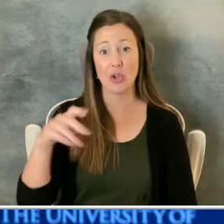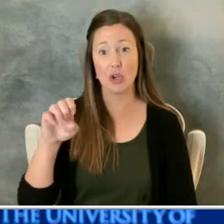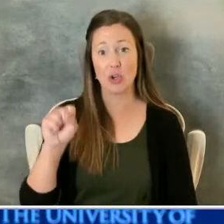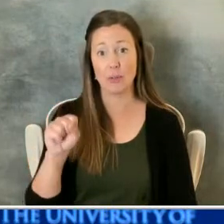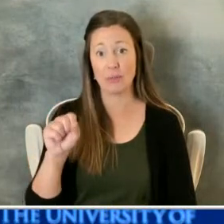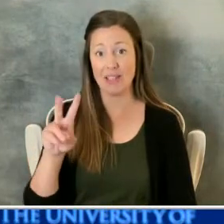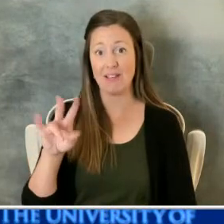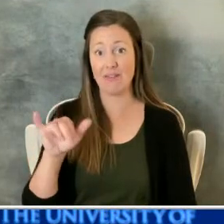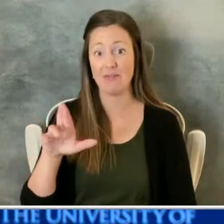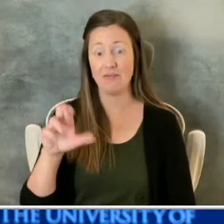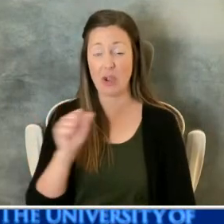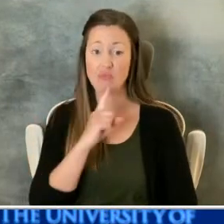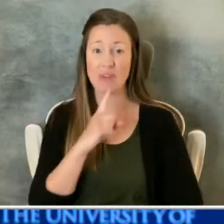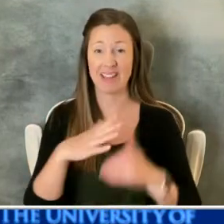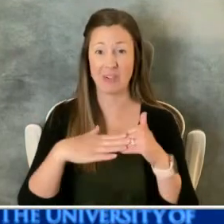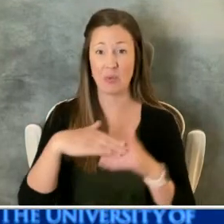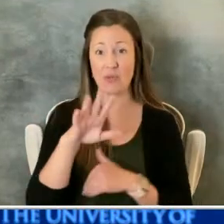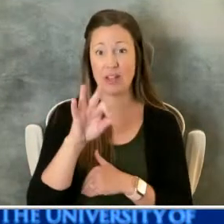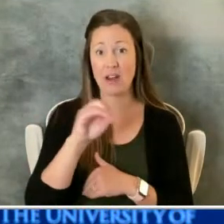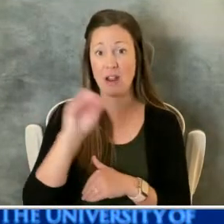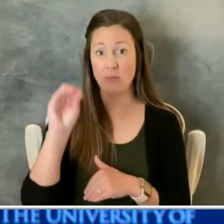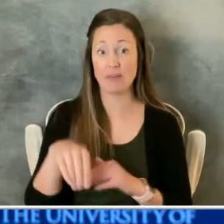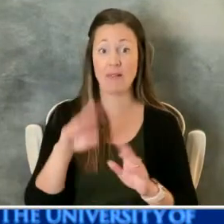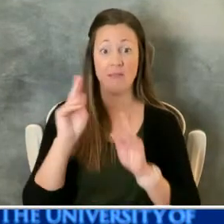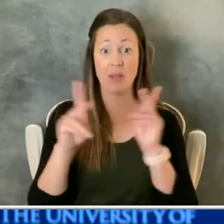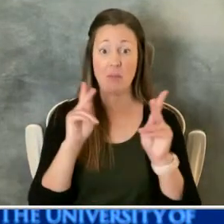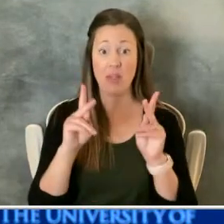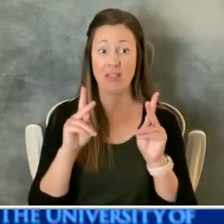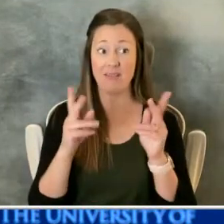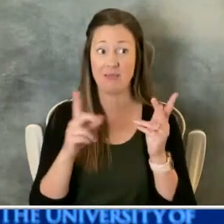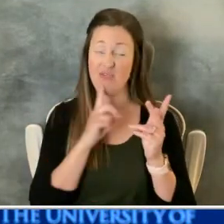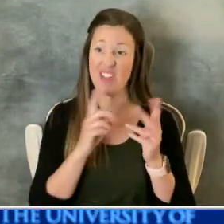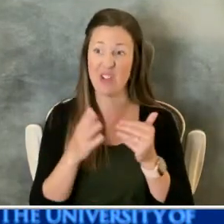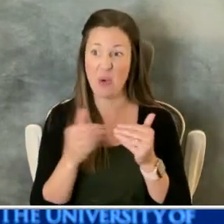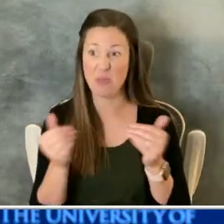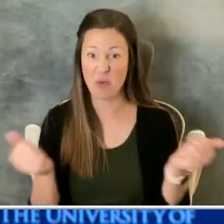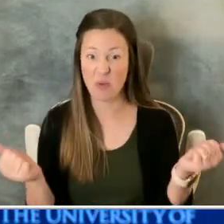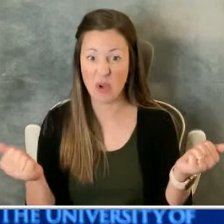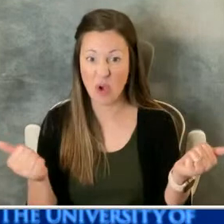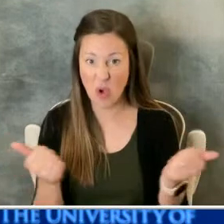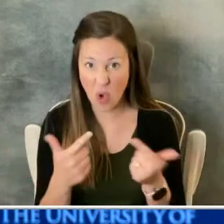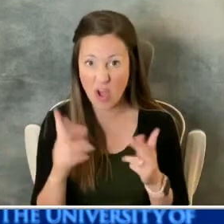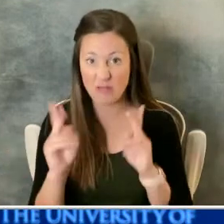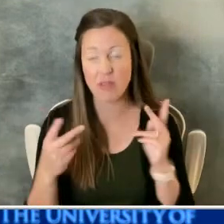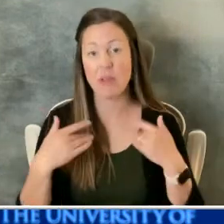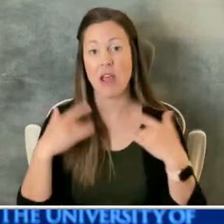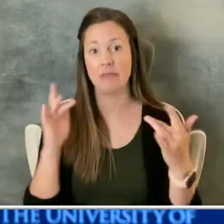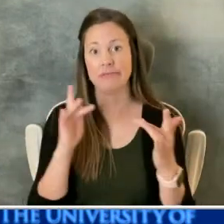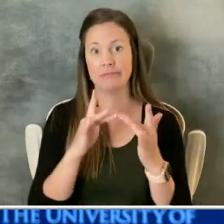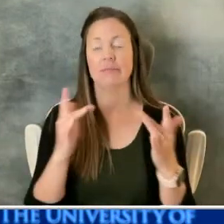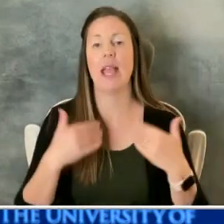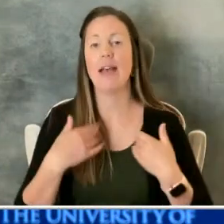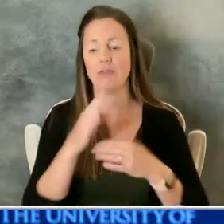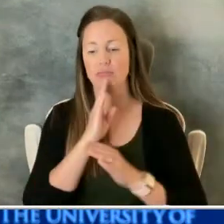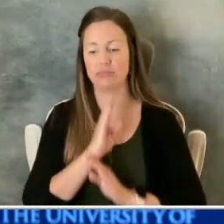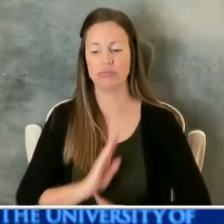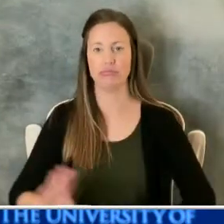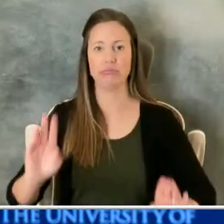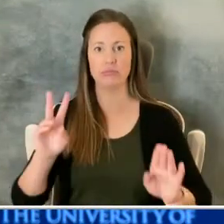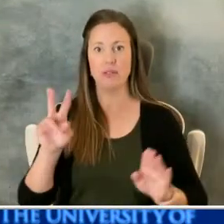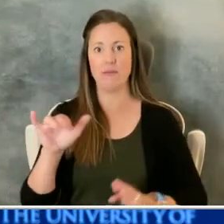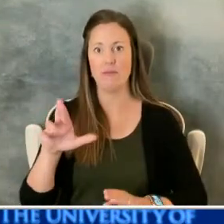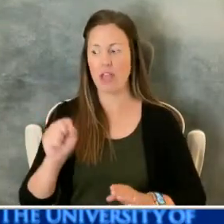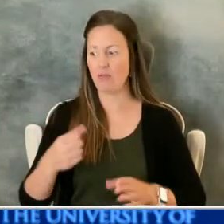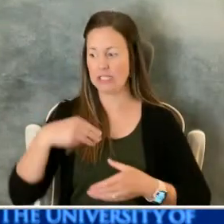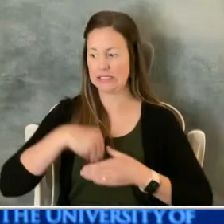90+% of people, or almost 100% of people, have contact and have these latent viruses in their body. And so is it really acting on